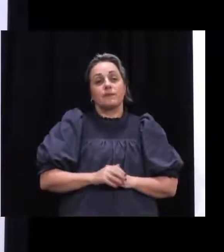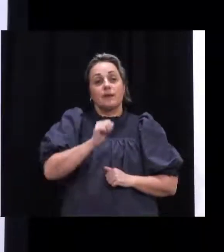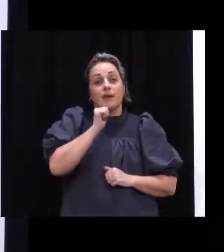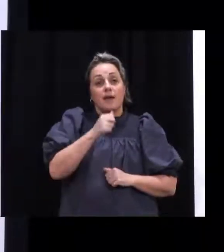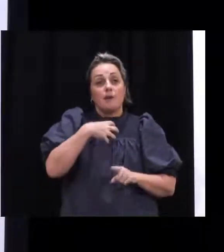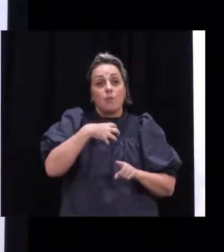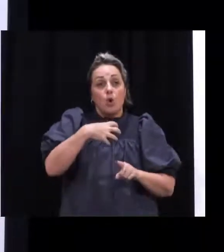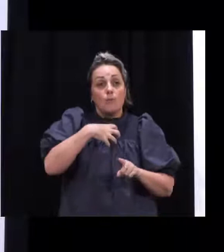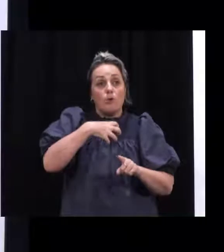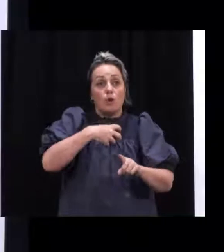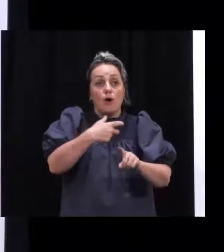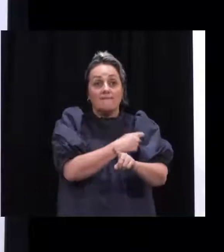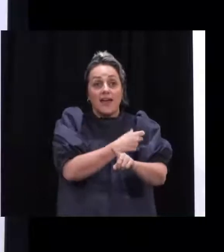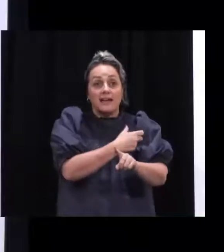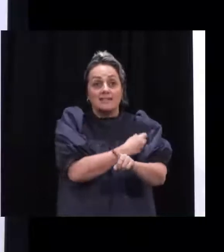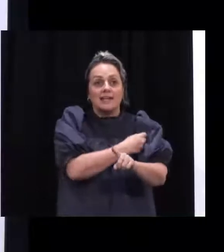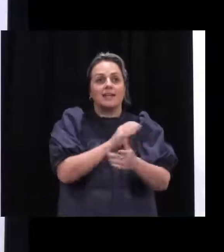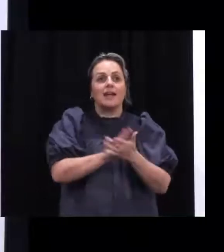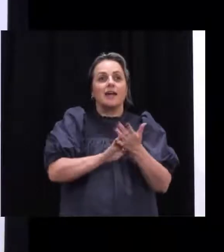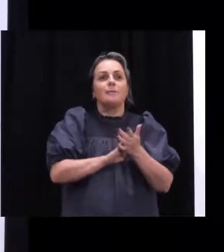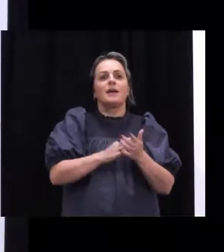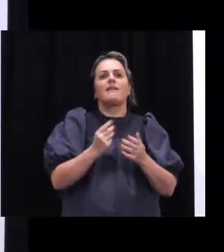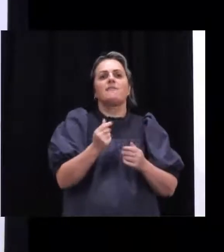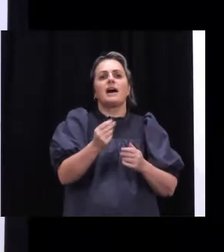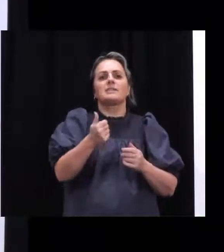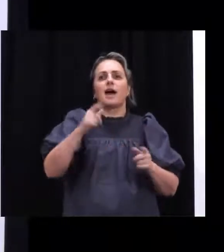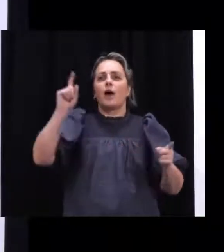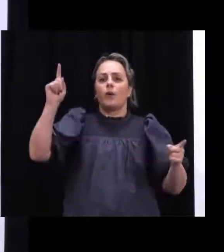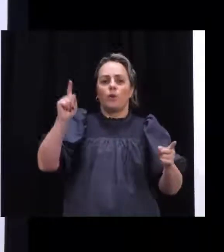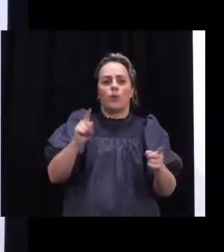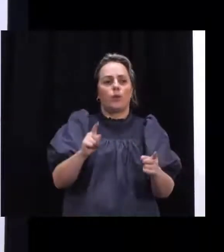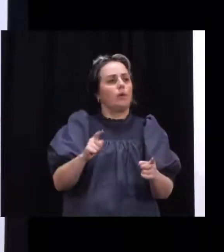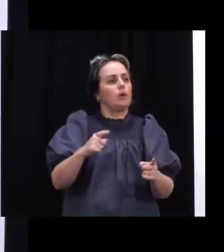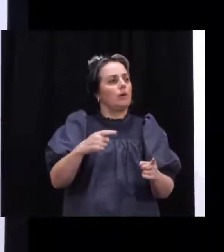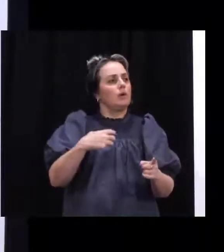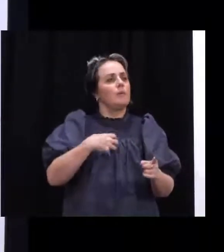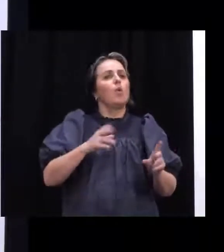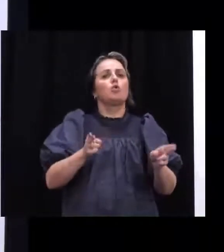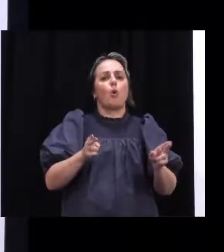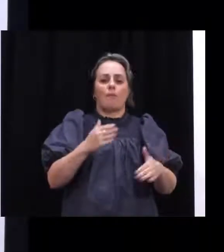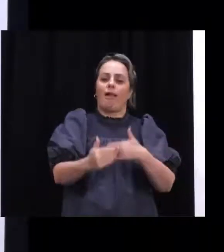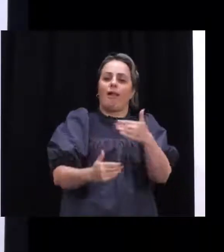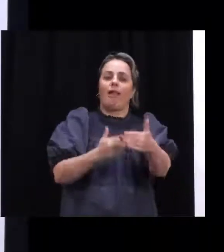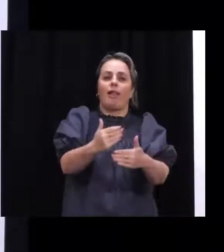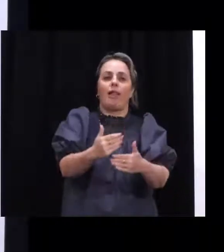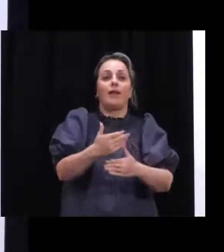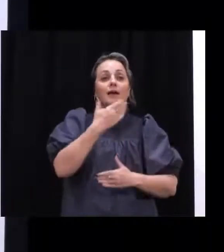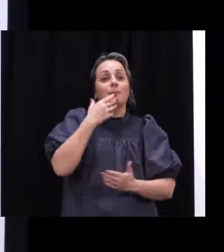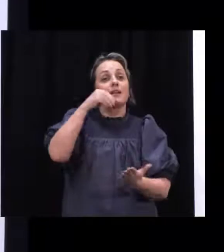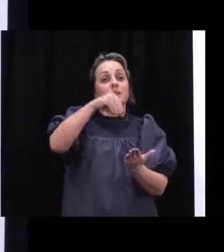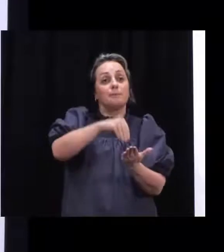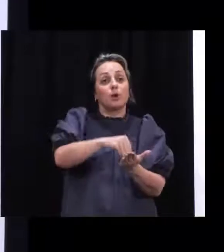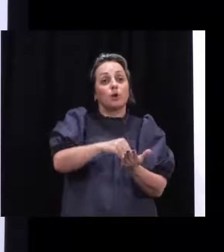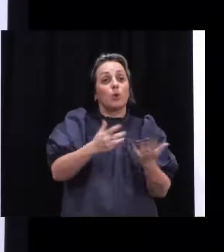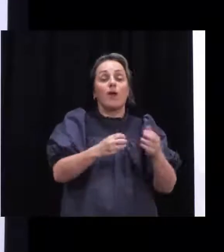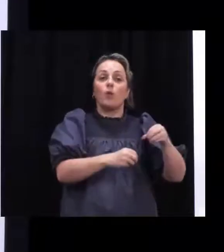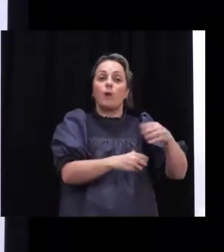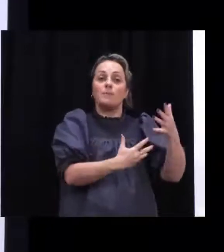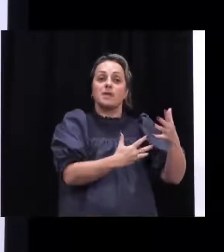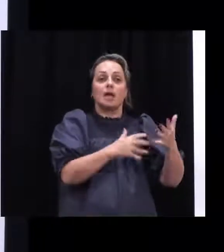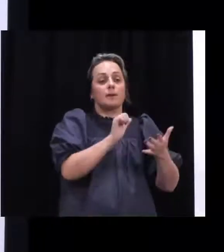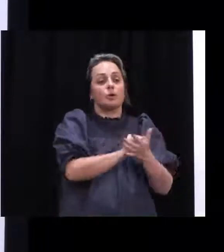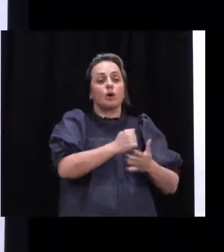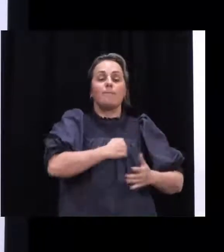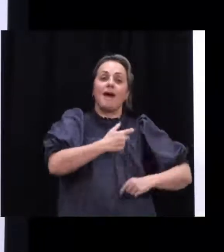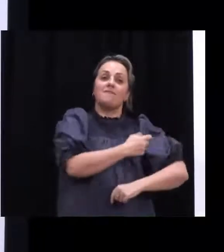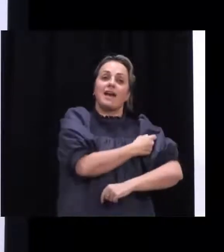get back to a greater sense of normality and then, of course, stay there. So people should reserve their spot at bookmyvaccine.nz. If